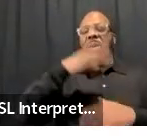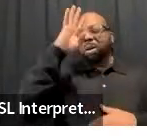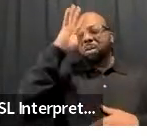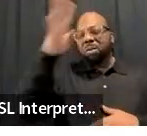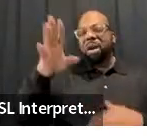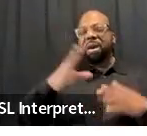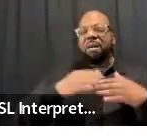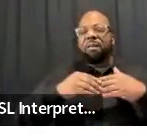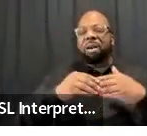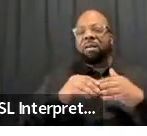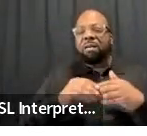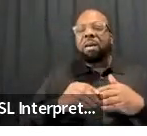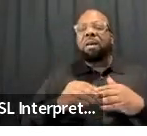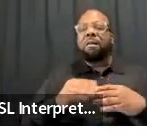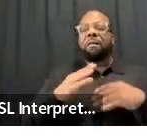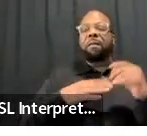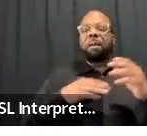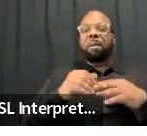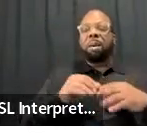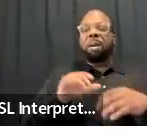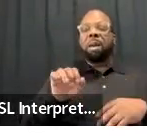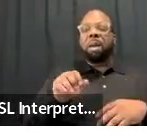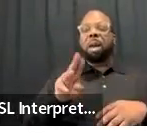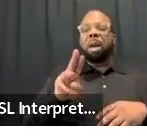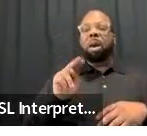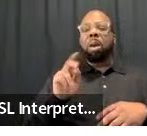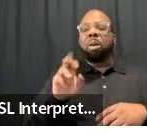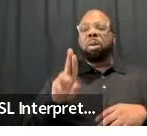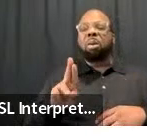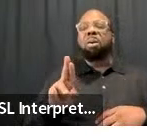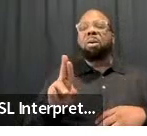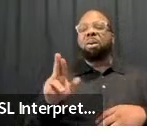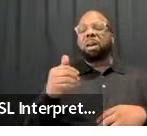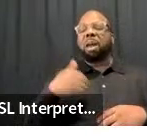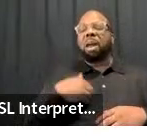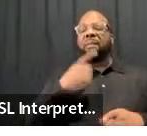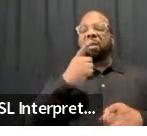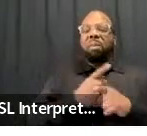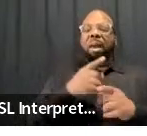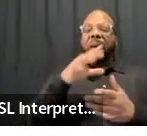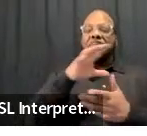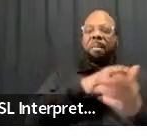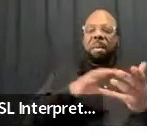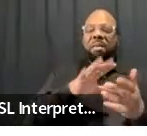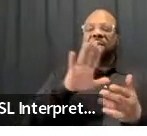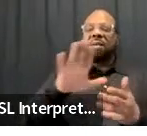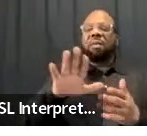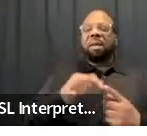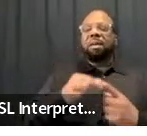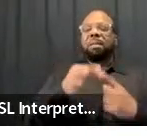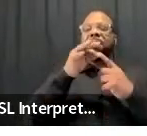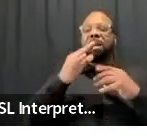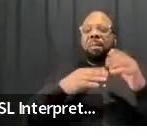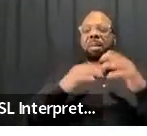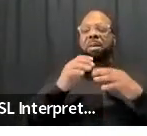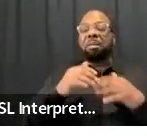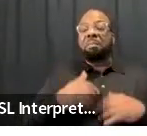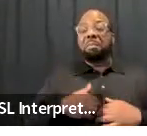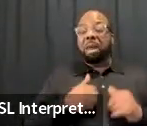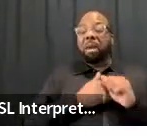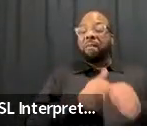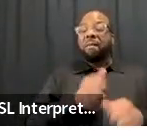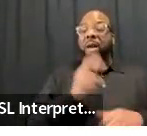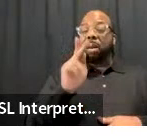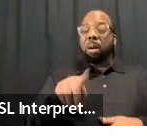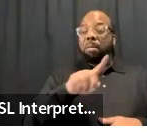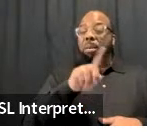building owners to figure out the right mix for their particular building. As a follow-up to that, in the